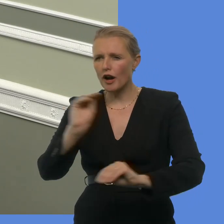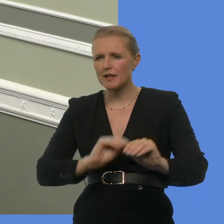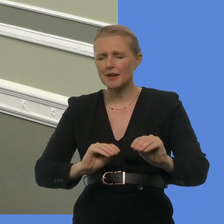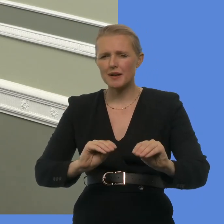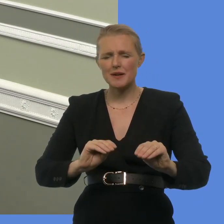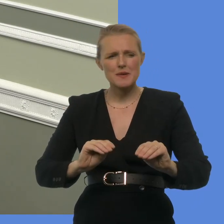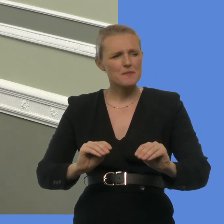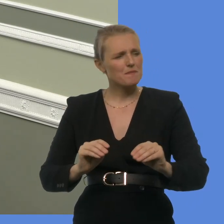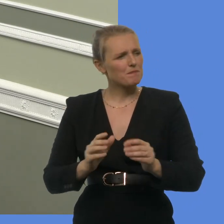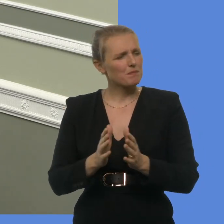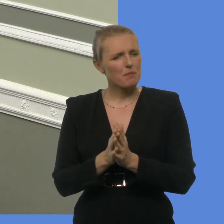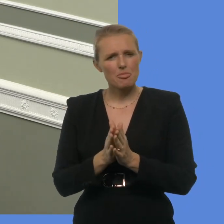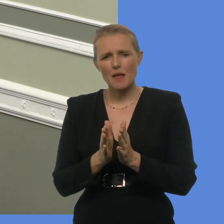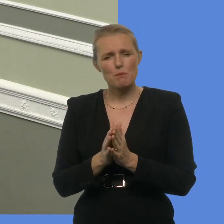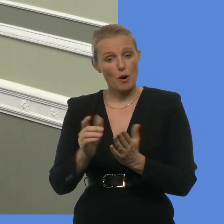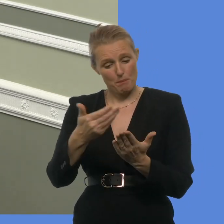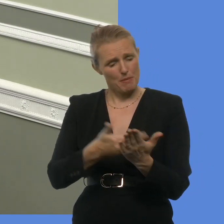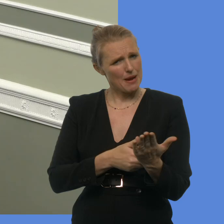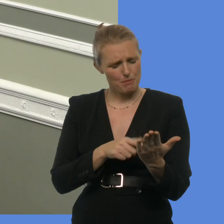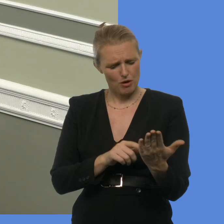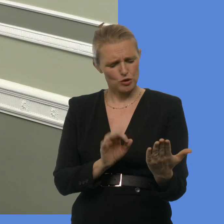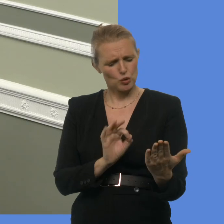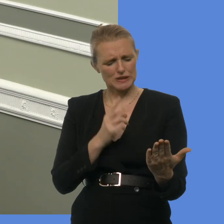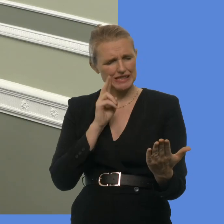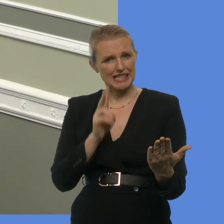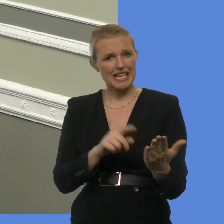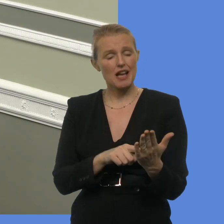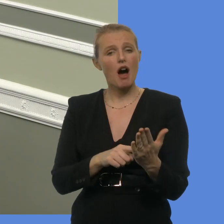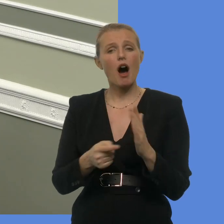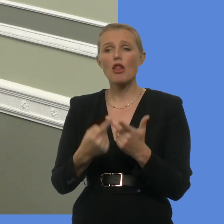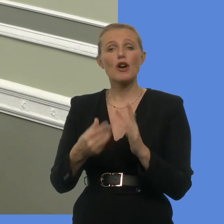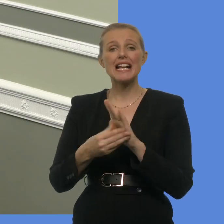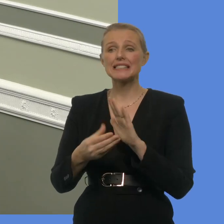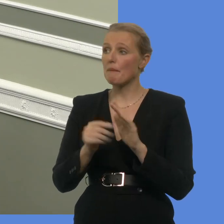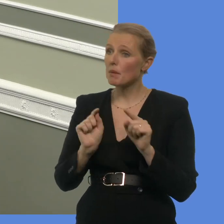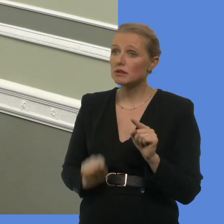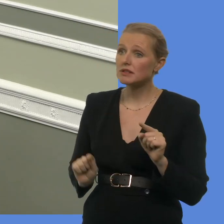I don't see it in your paper. Examples of what is done elsewhere.